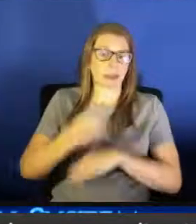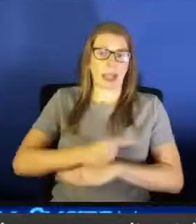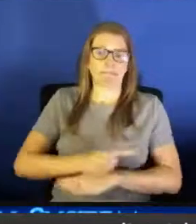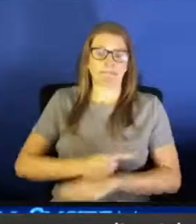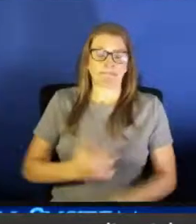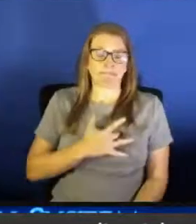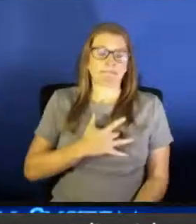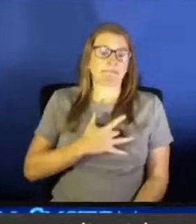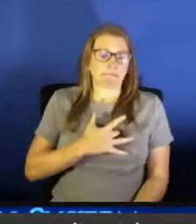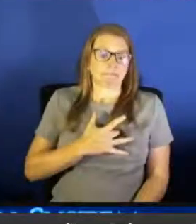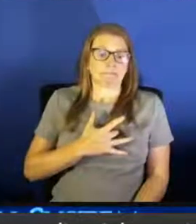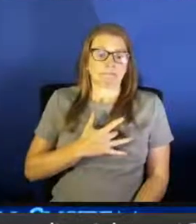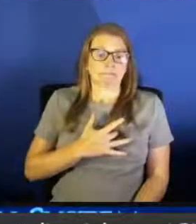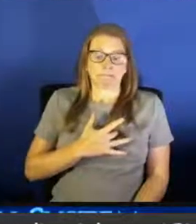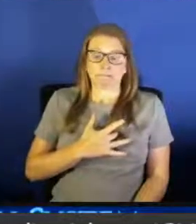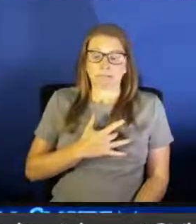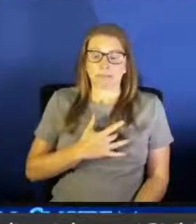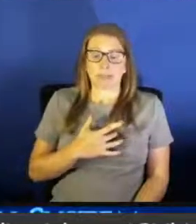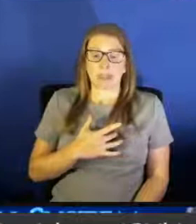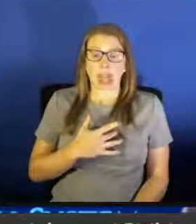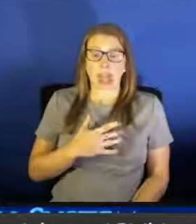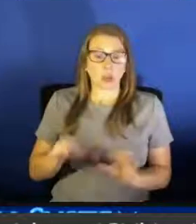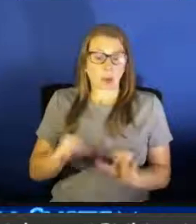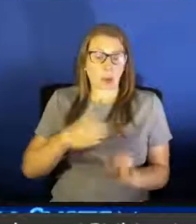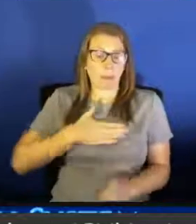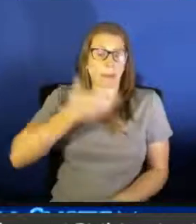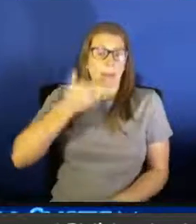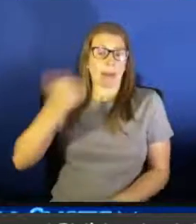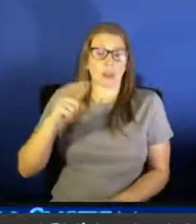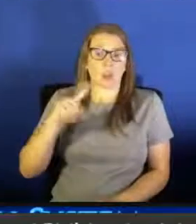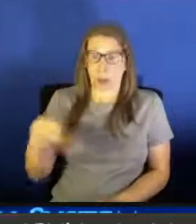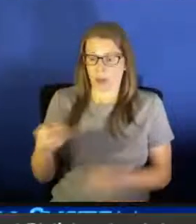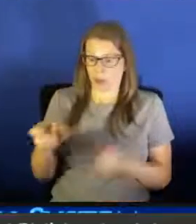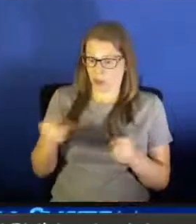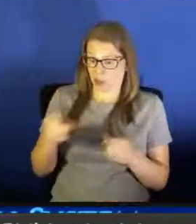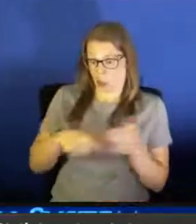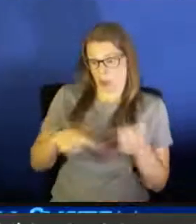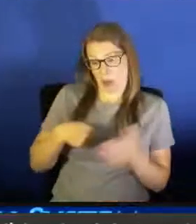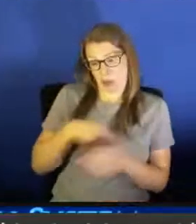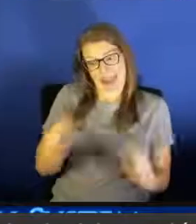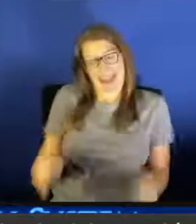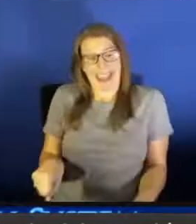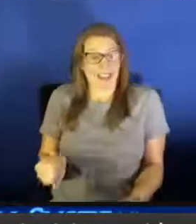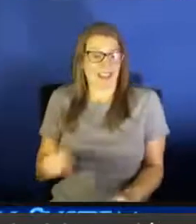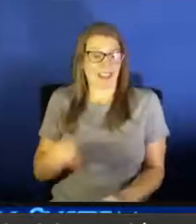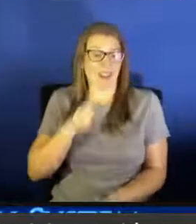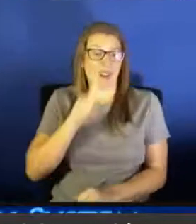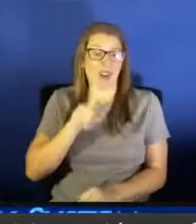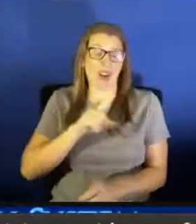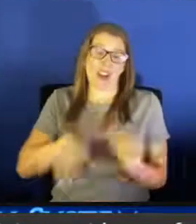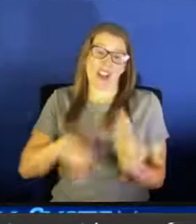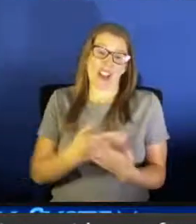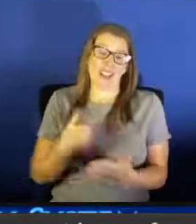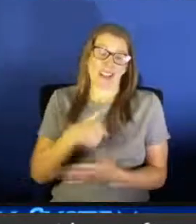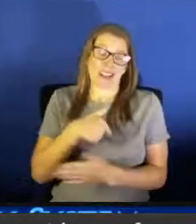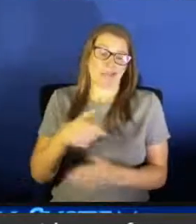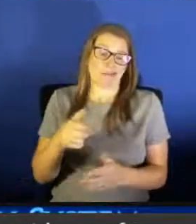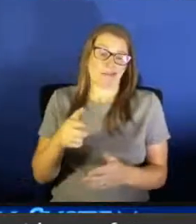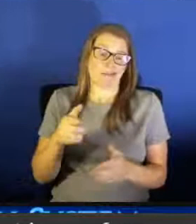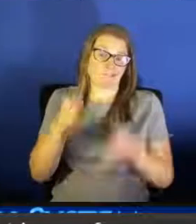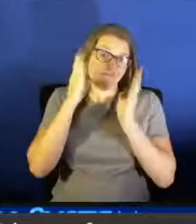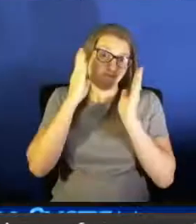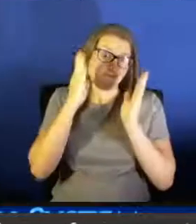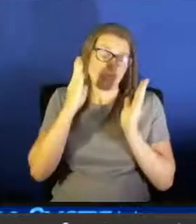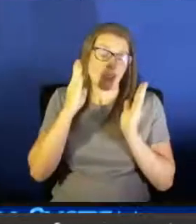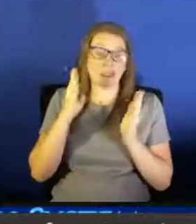best. And I think we can only control what we can control. So I think for all of us listening, for all the doctors, community members out